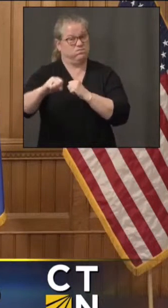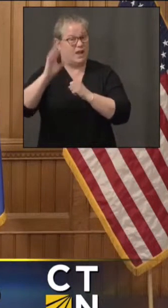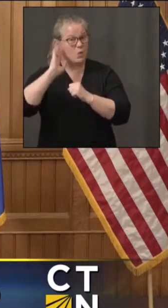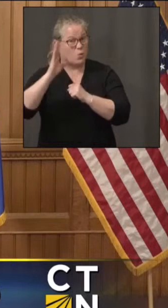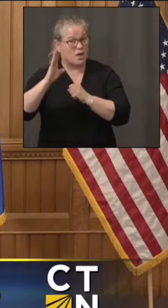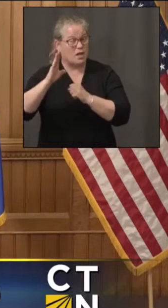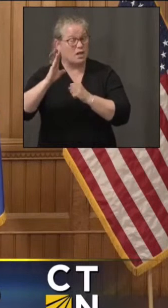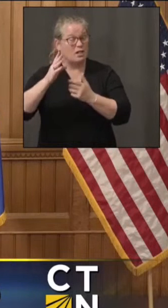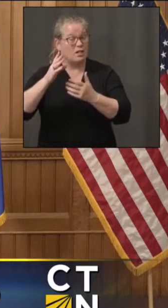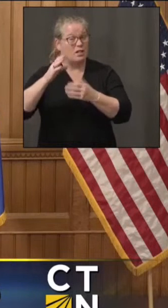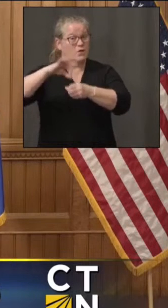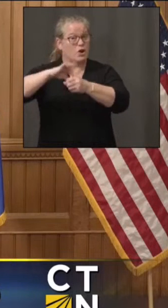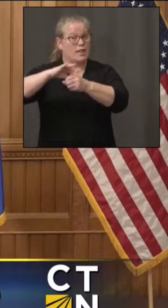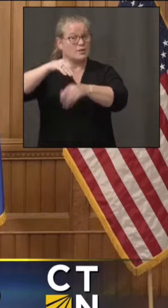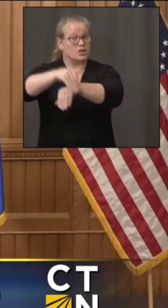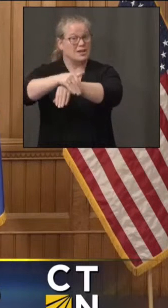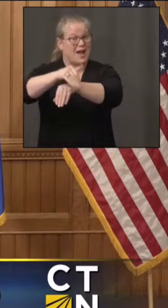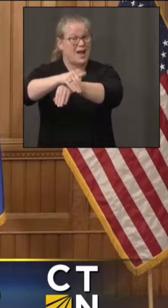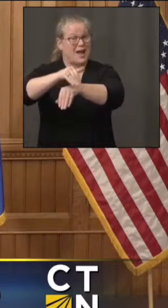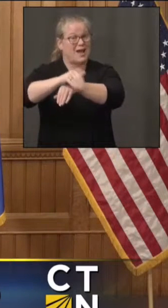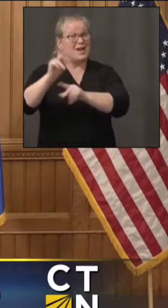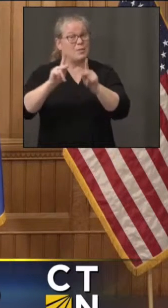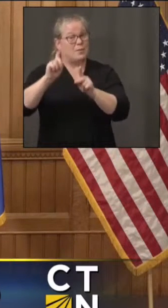on election night. People are going to need to be patient.